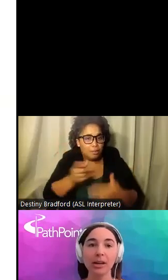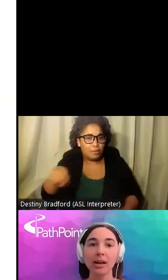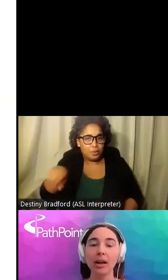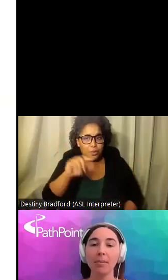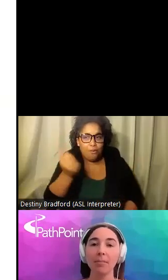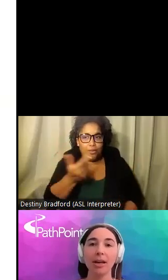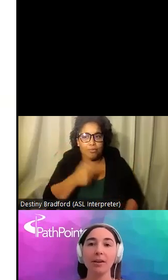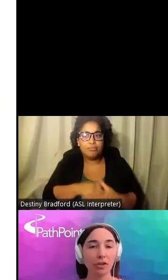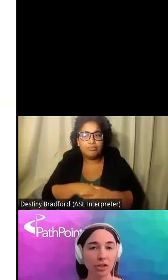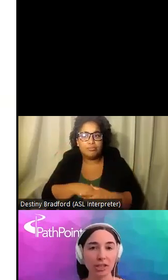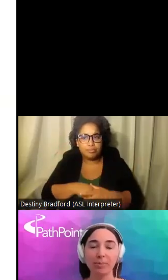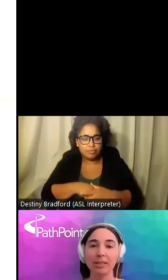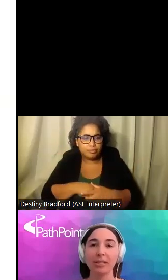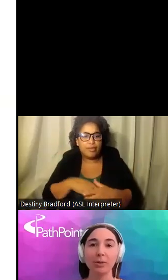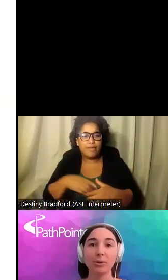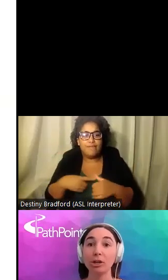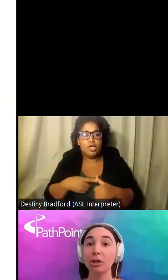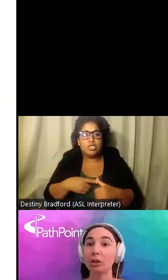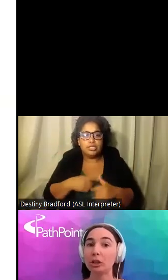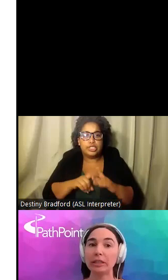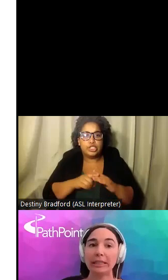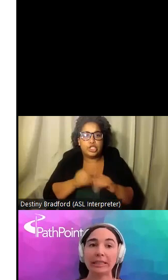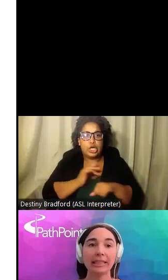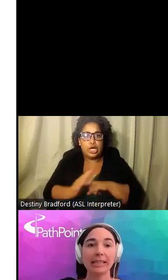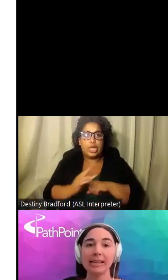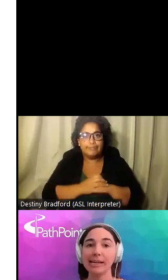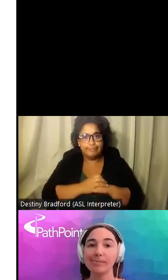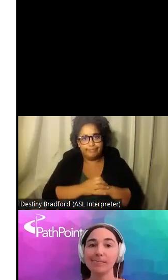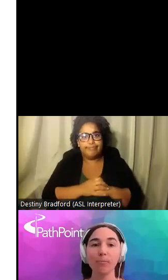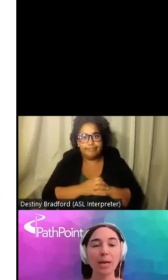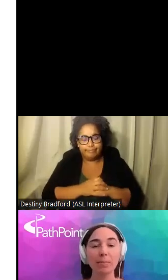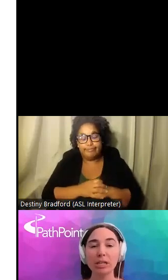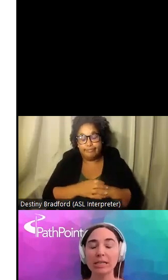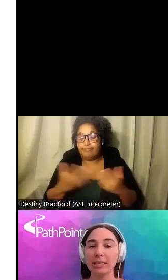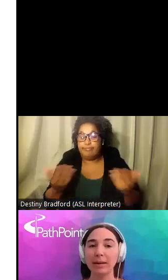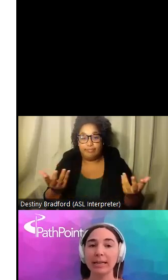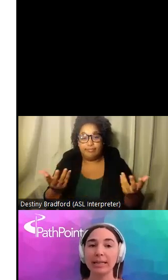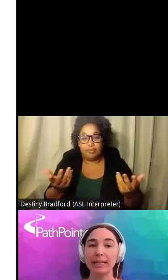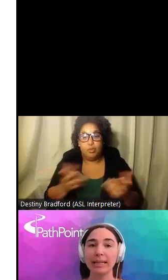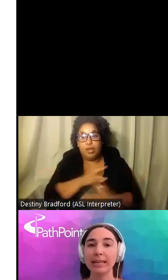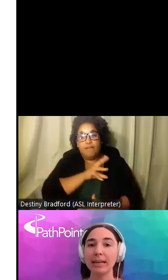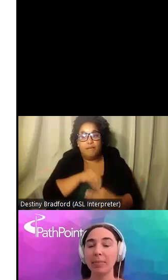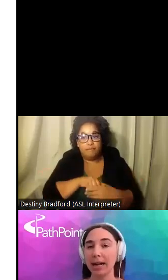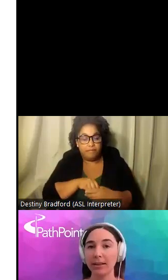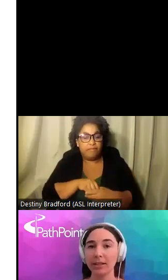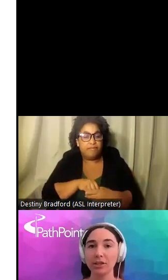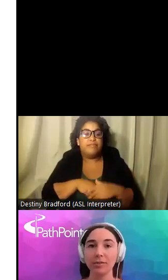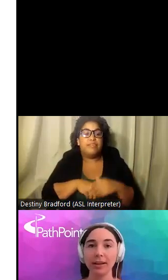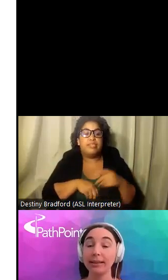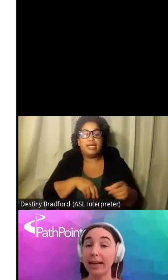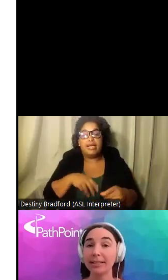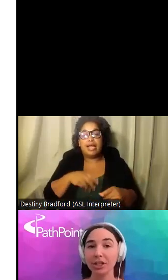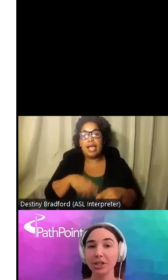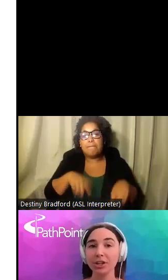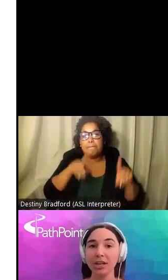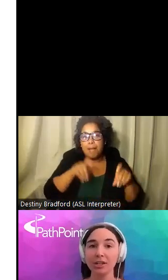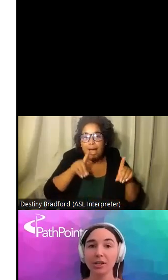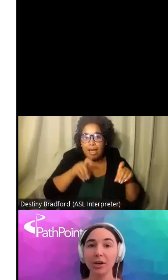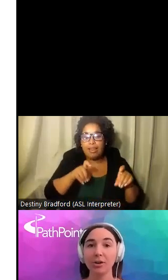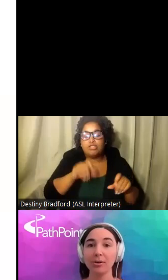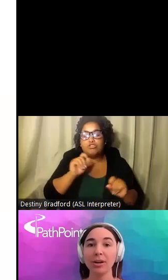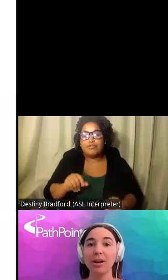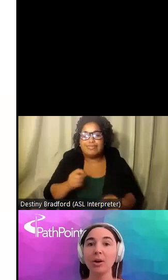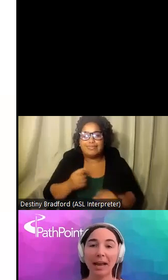you. My first tip is to start early. We participated in a pilot survey last year,